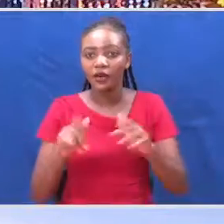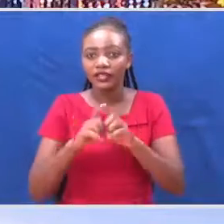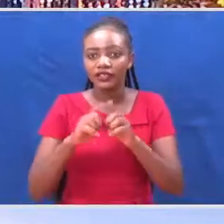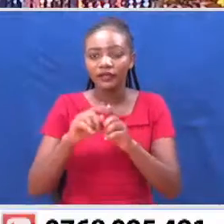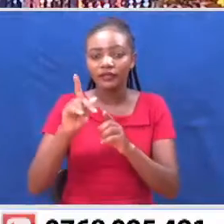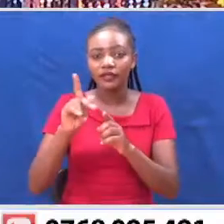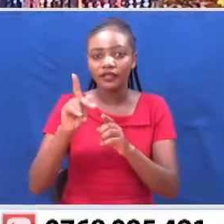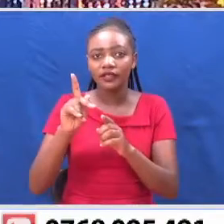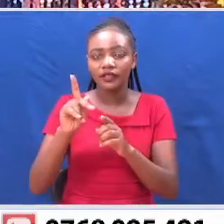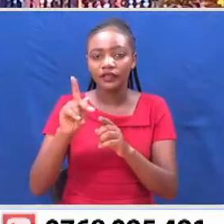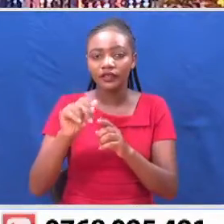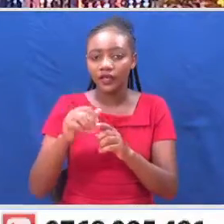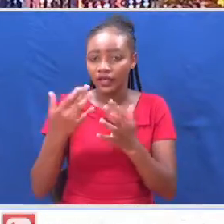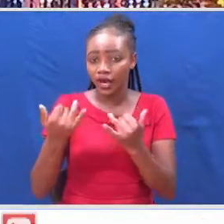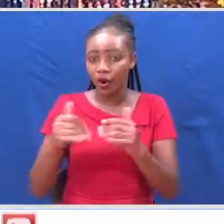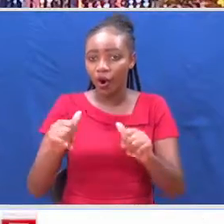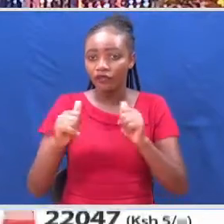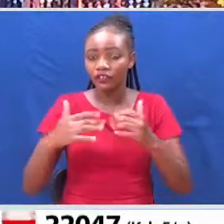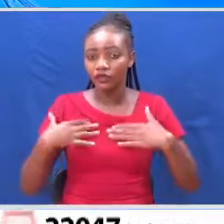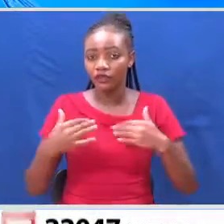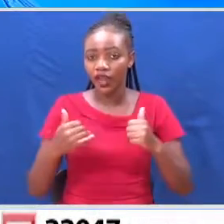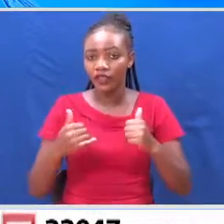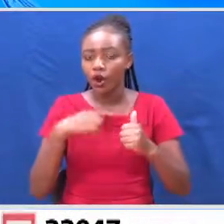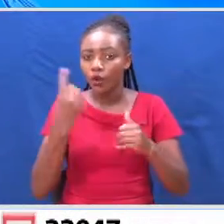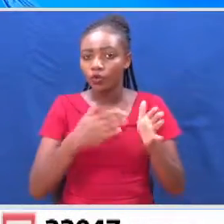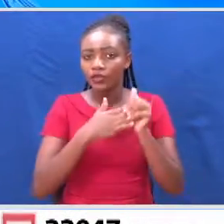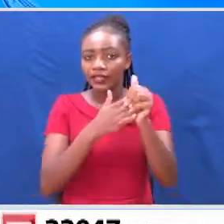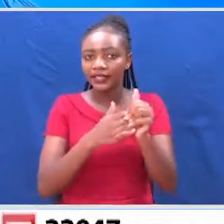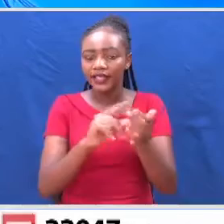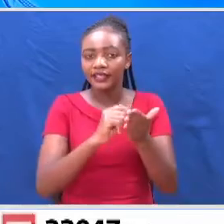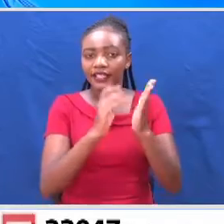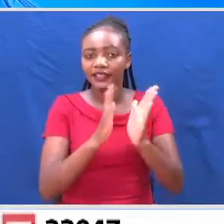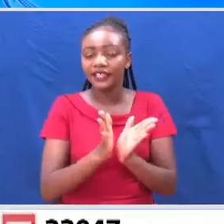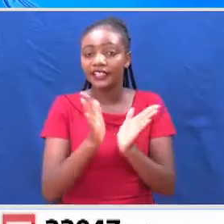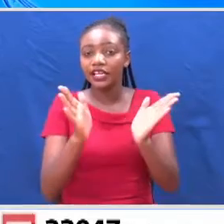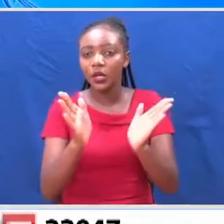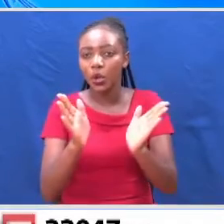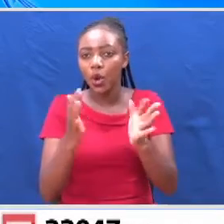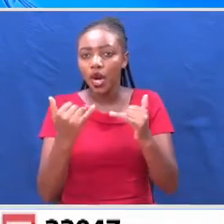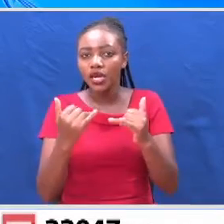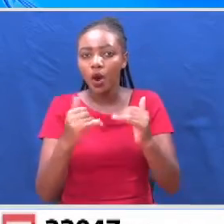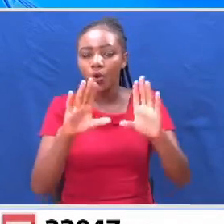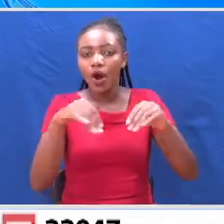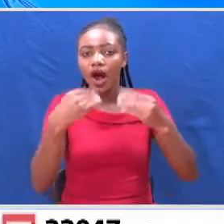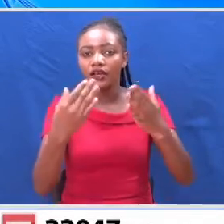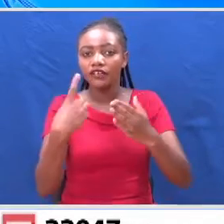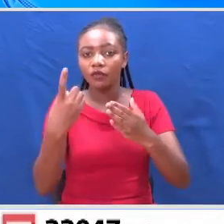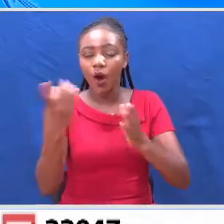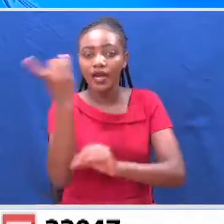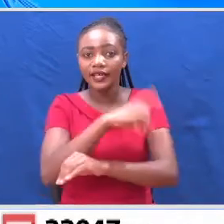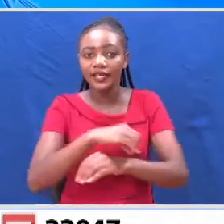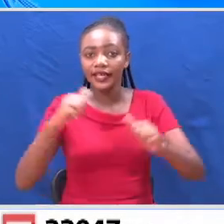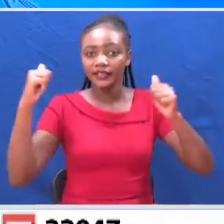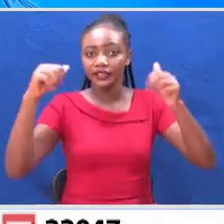National Union of Medical Laboratories officials, led by their Secretary General Crispin Momanyi, have given a one-week strike notice for